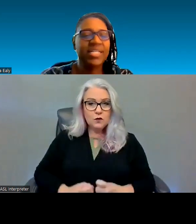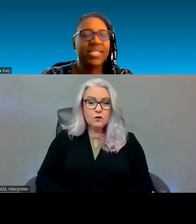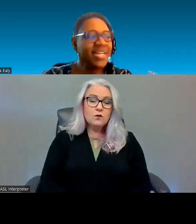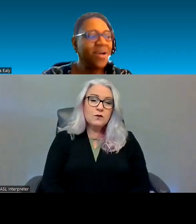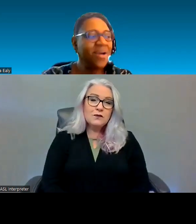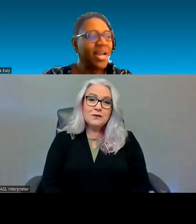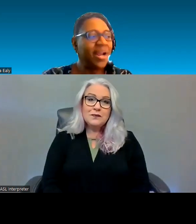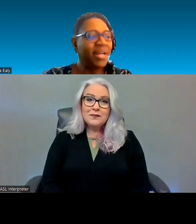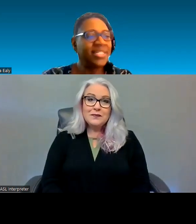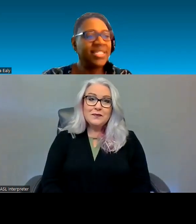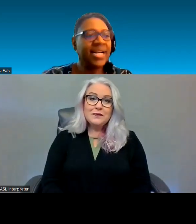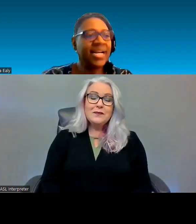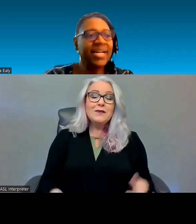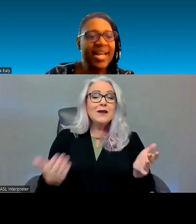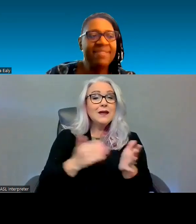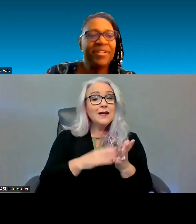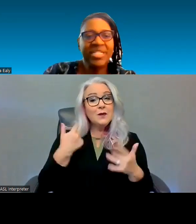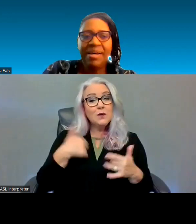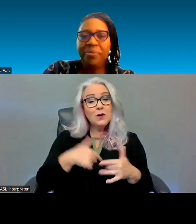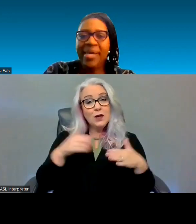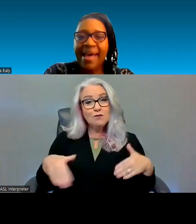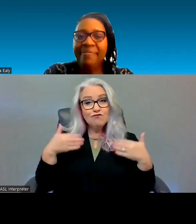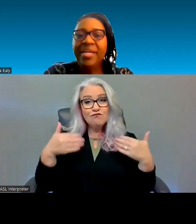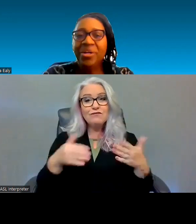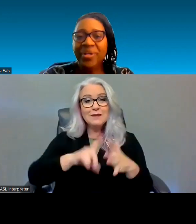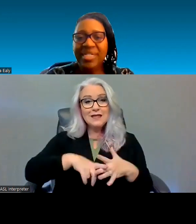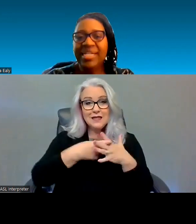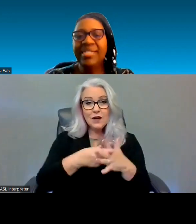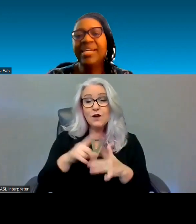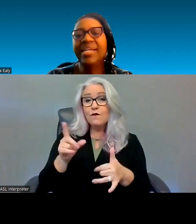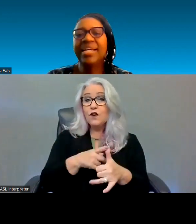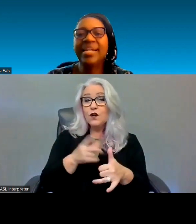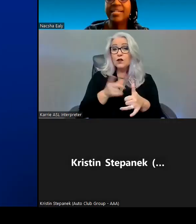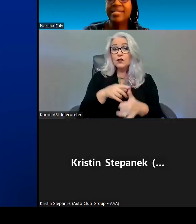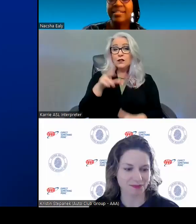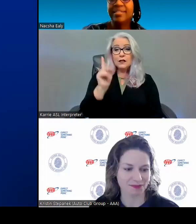So again, we are about to start, and first up we have Kristen